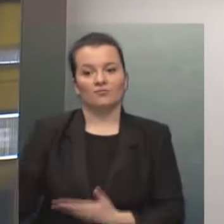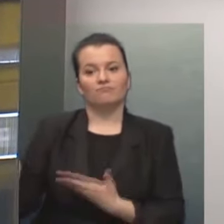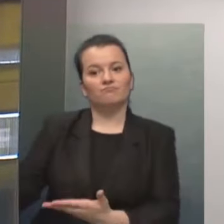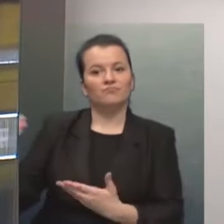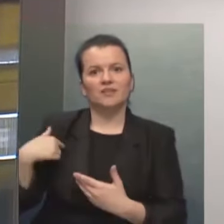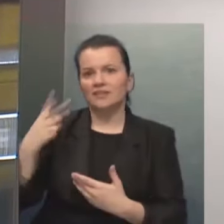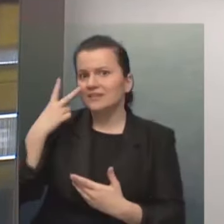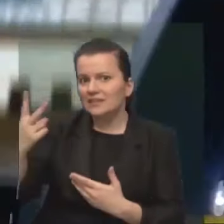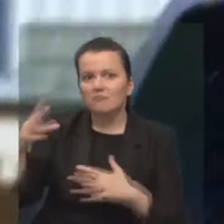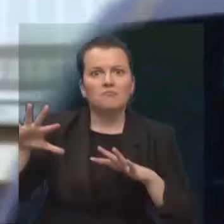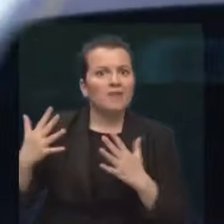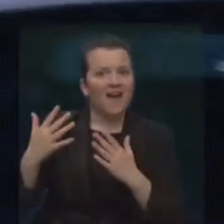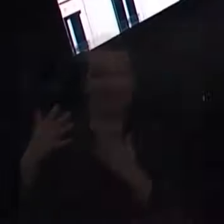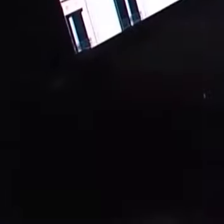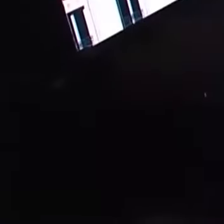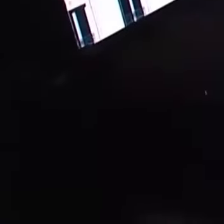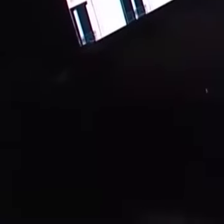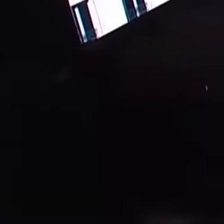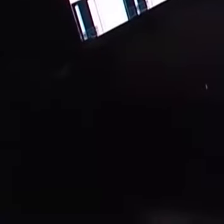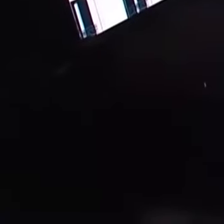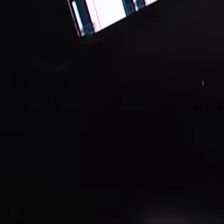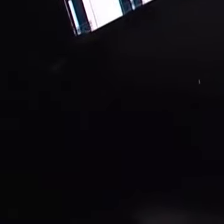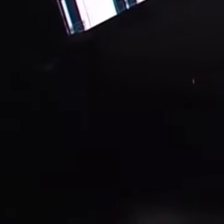then, of course, the group's policies.